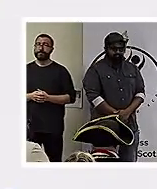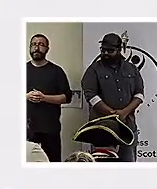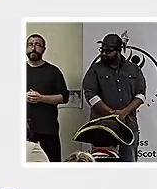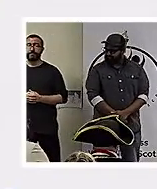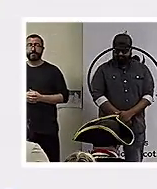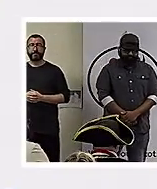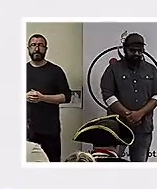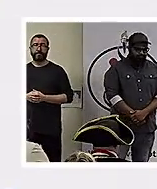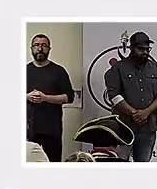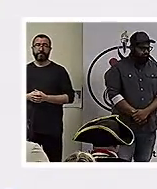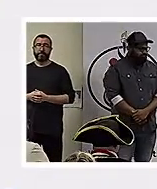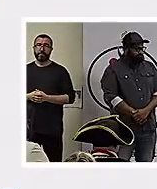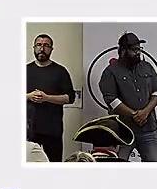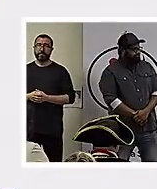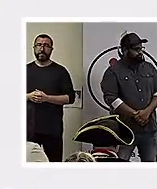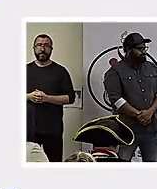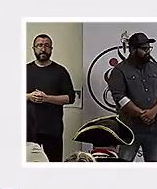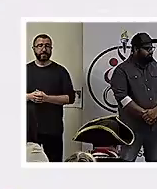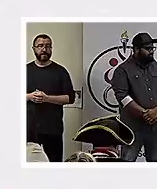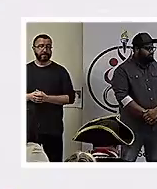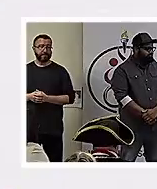Myself, John Ignatius Pereira.